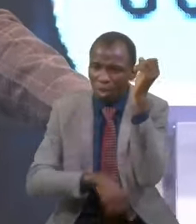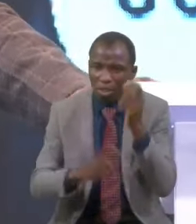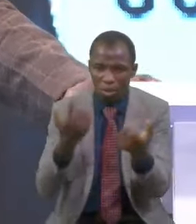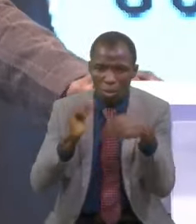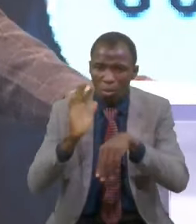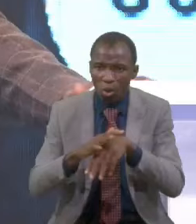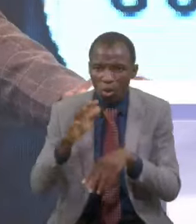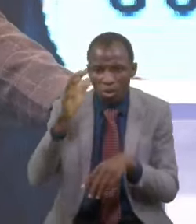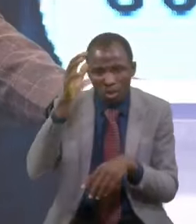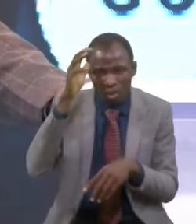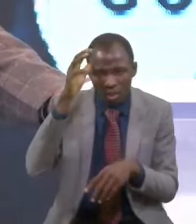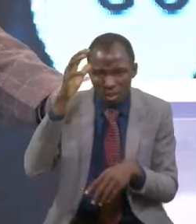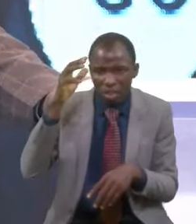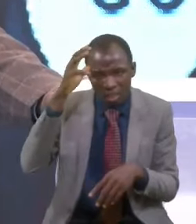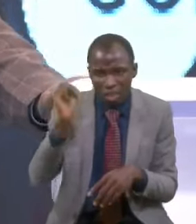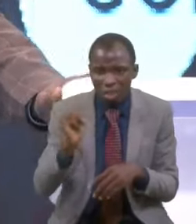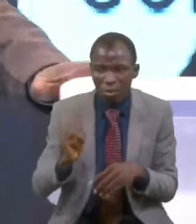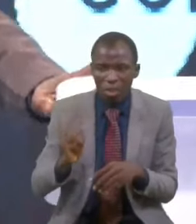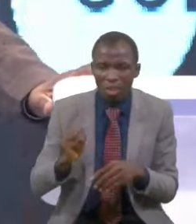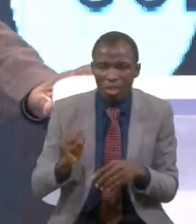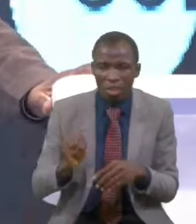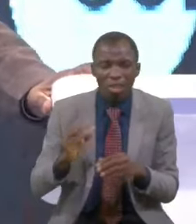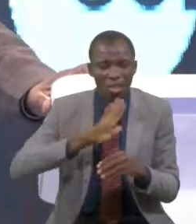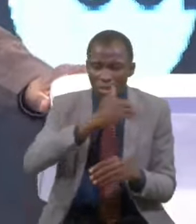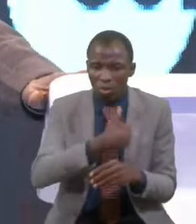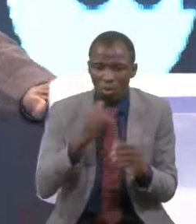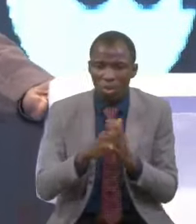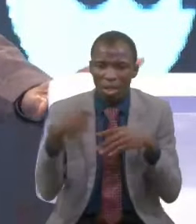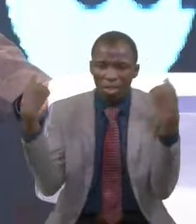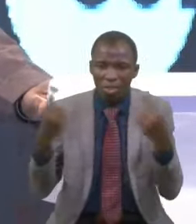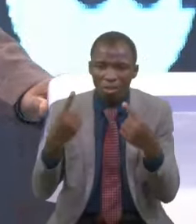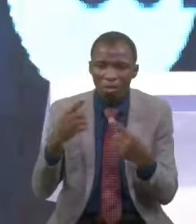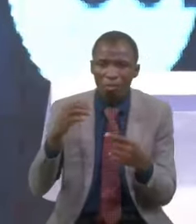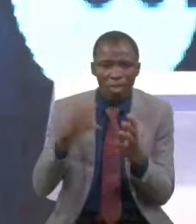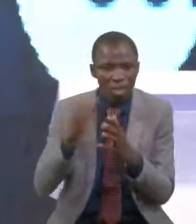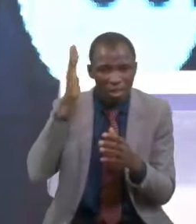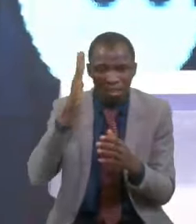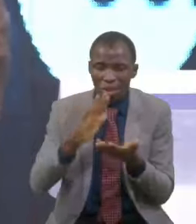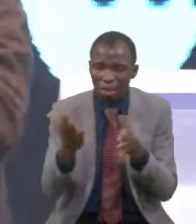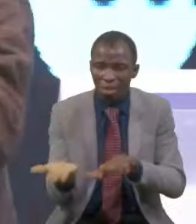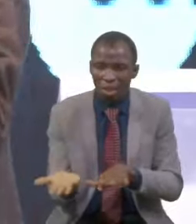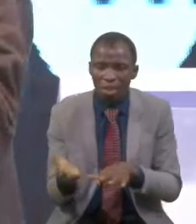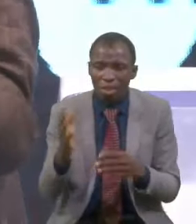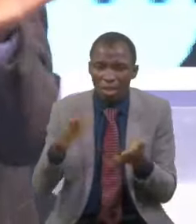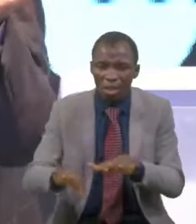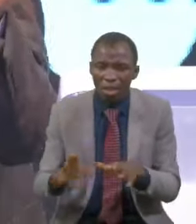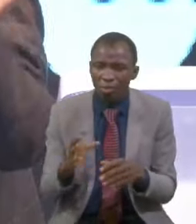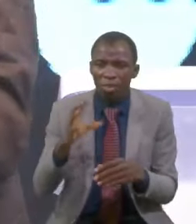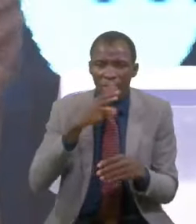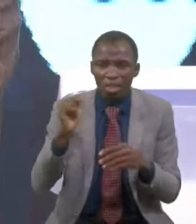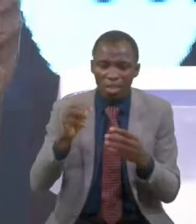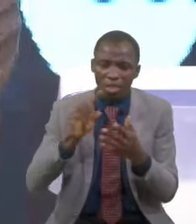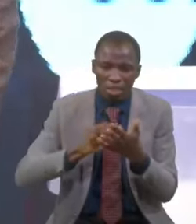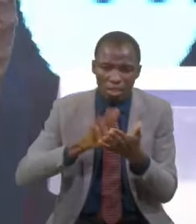that sinneth, it shall die. The wages of sin is death. Once that comes